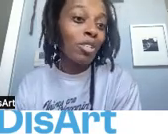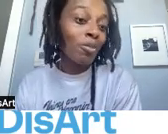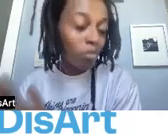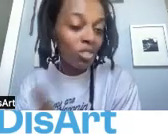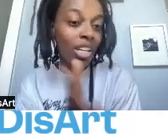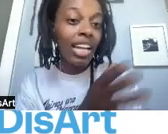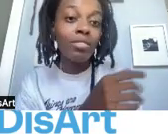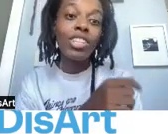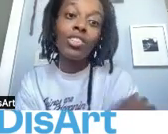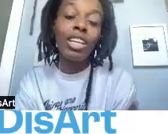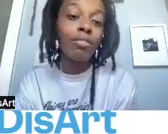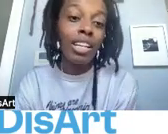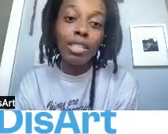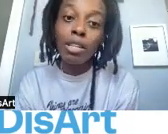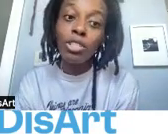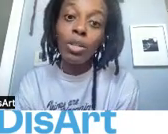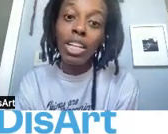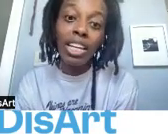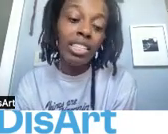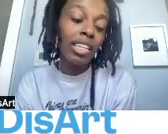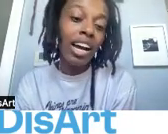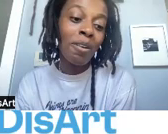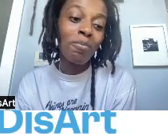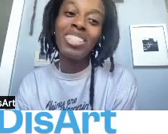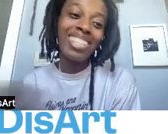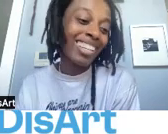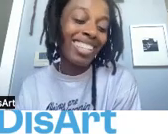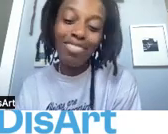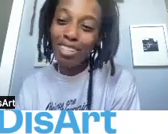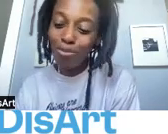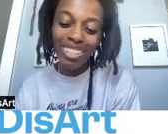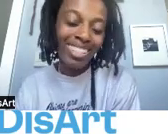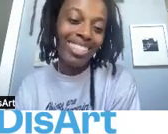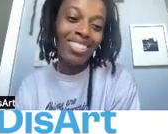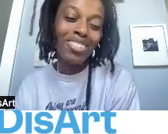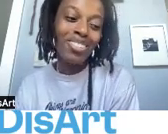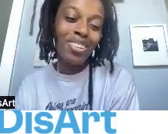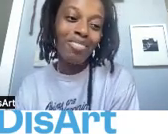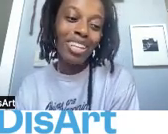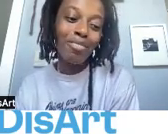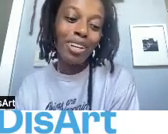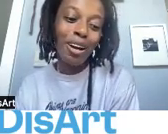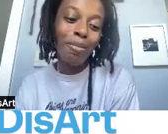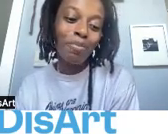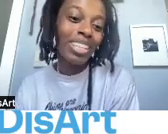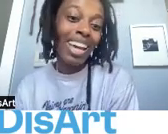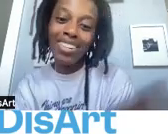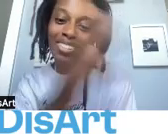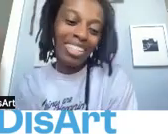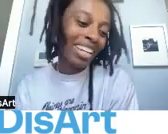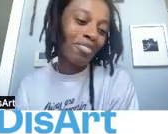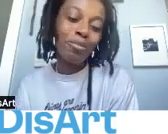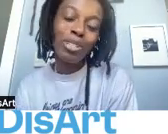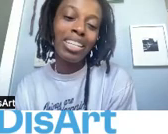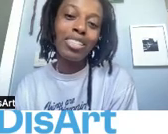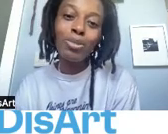and will be doing an activation on that Friday, September 29th. Really excited to have Jeff part of this, and also to have Jeff